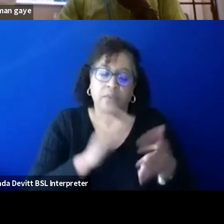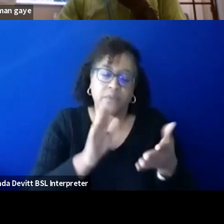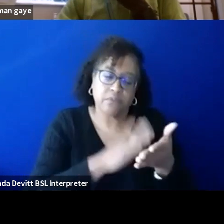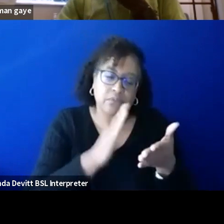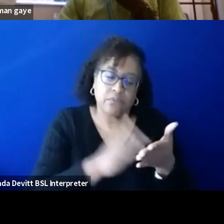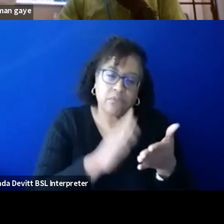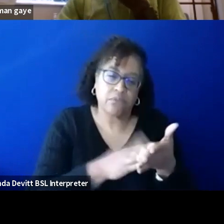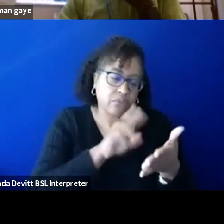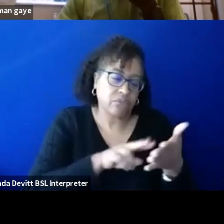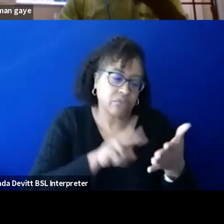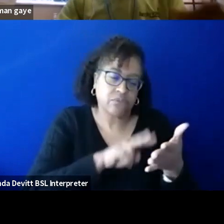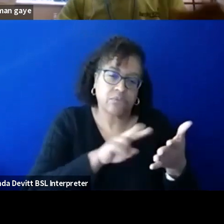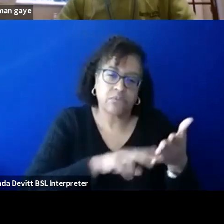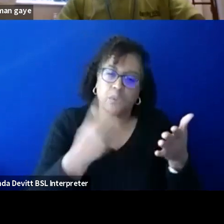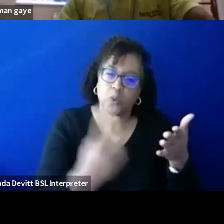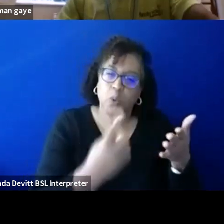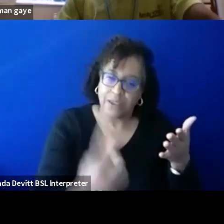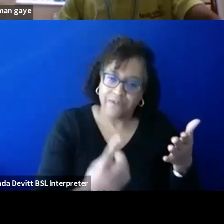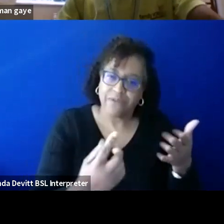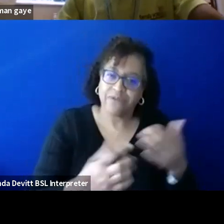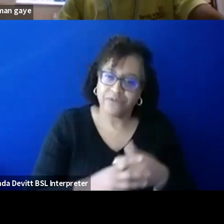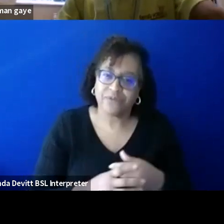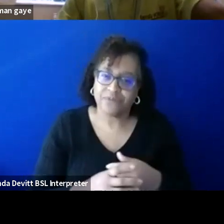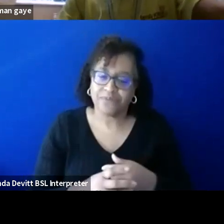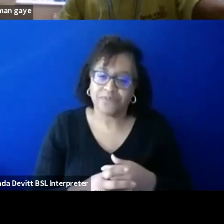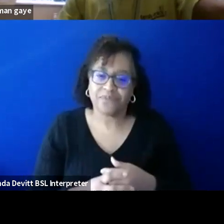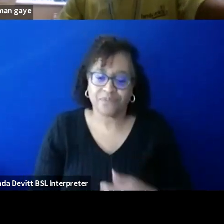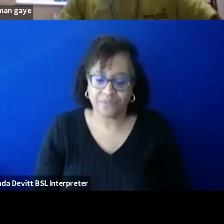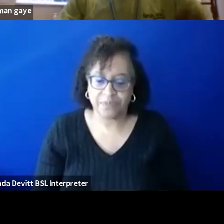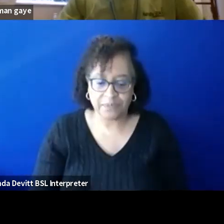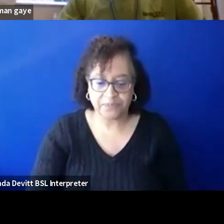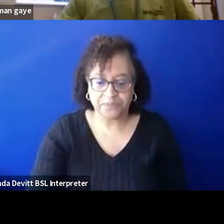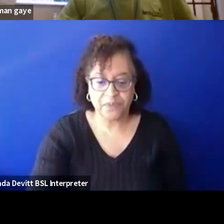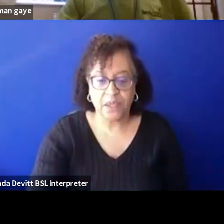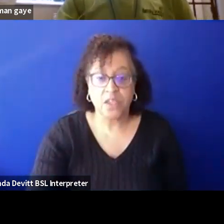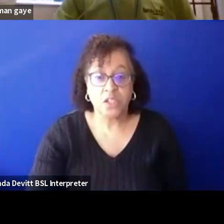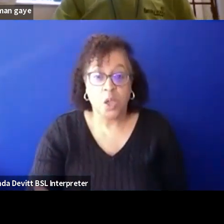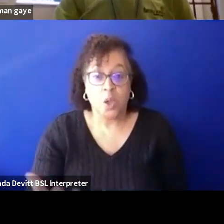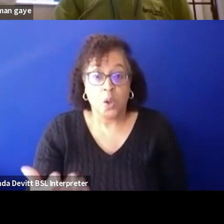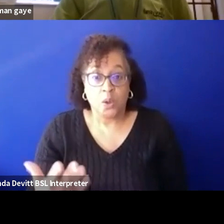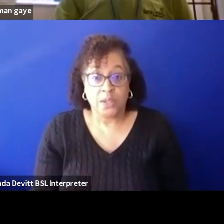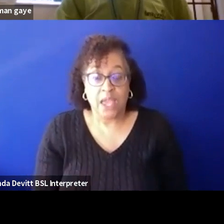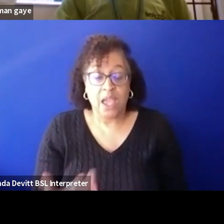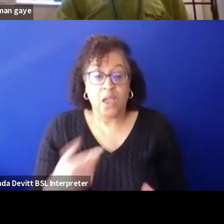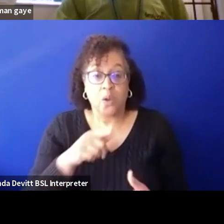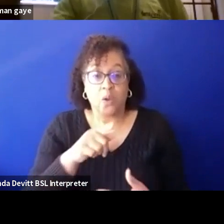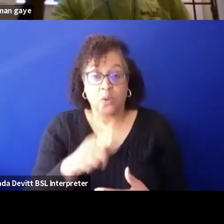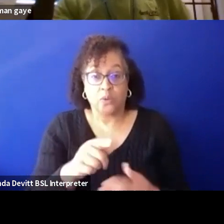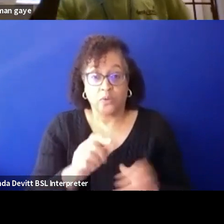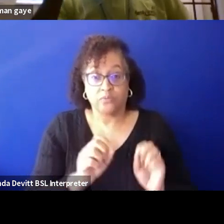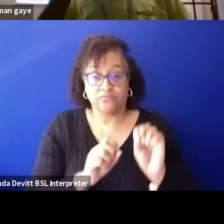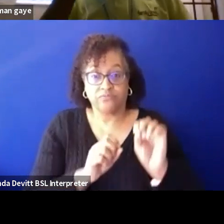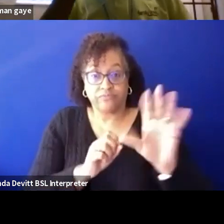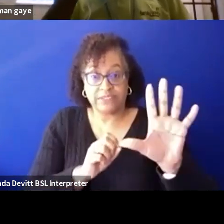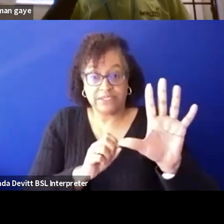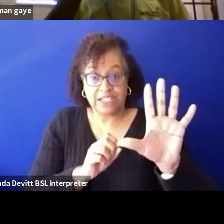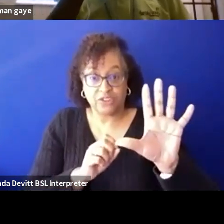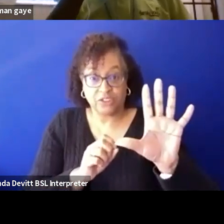go down that route. Okay, I'm going to share my screen so you can see my